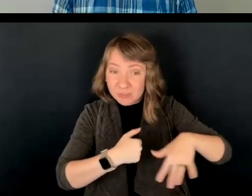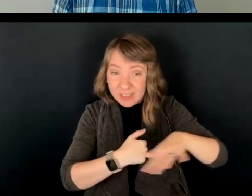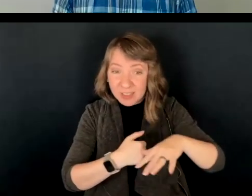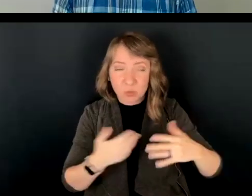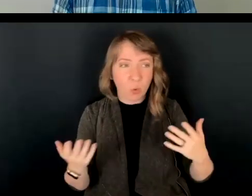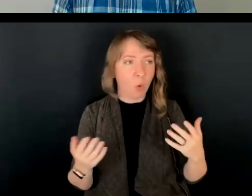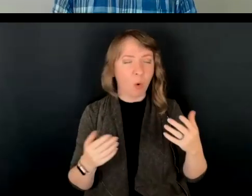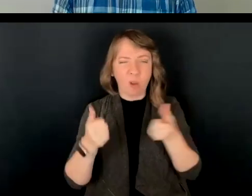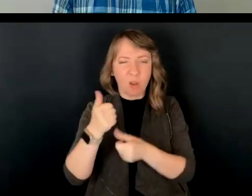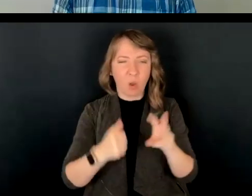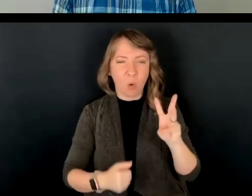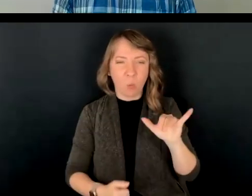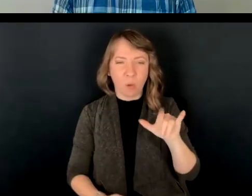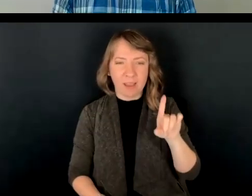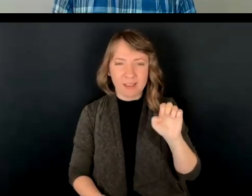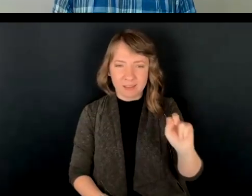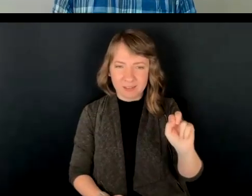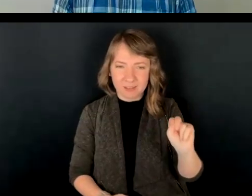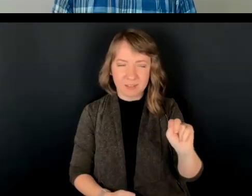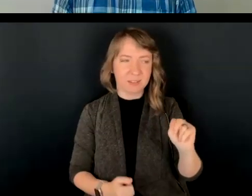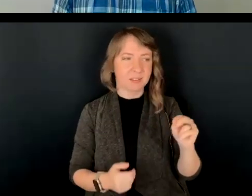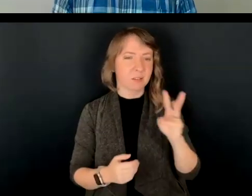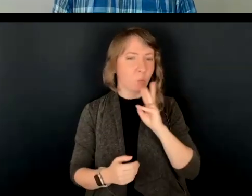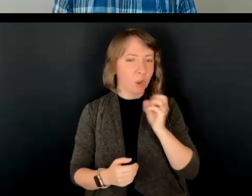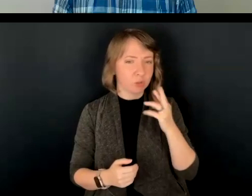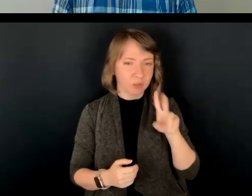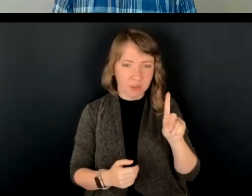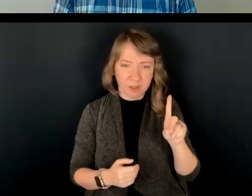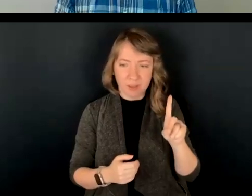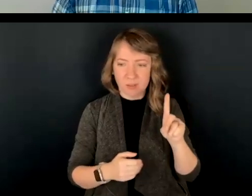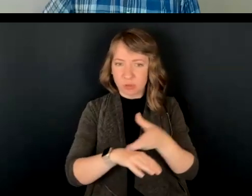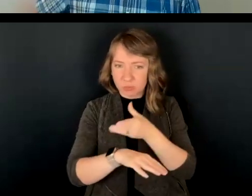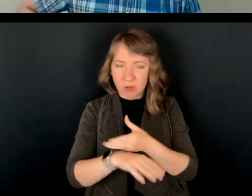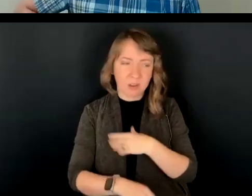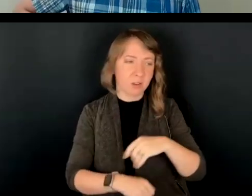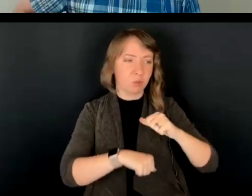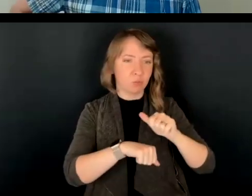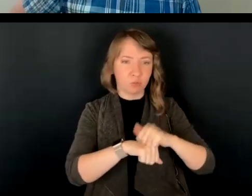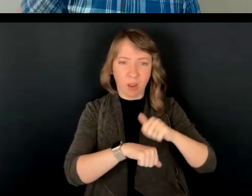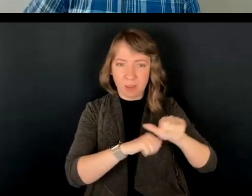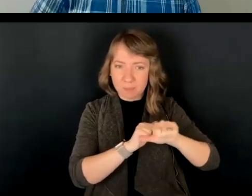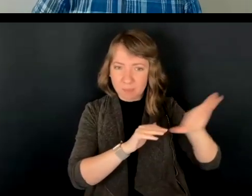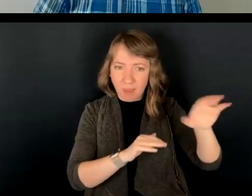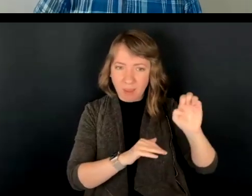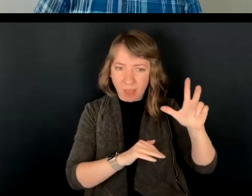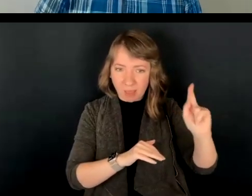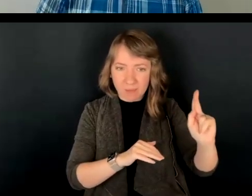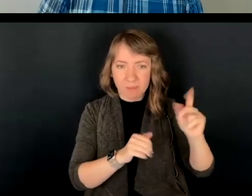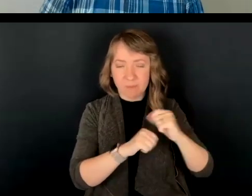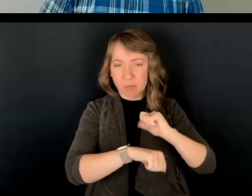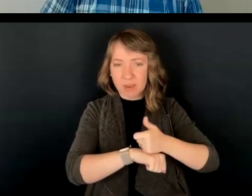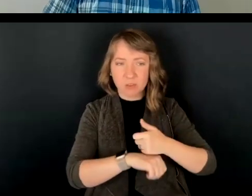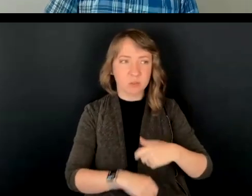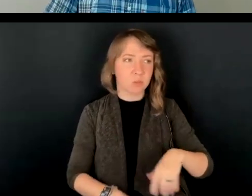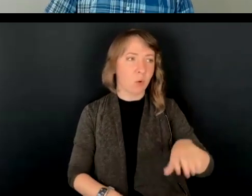you're working on watershed restoration, Rocky Mountain Elk Foundation with hazardous fuels removal too, or Wild